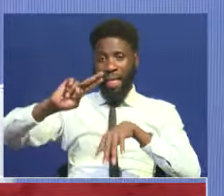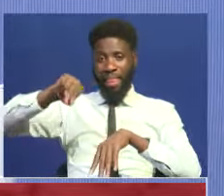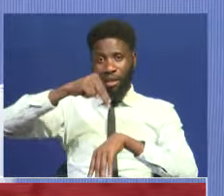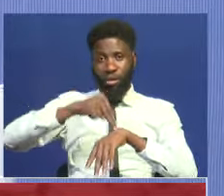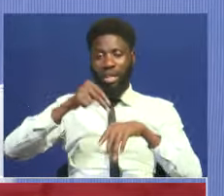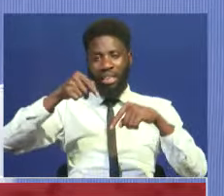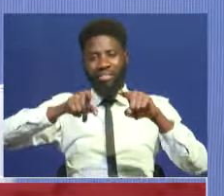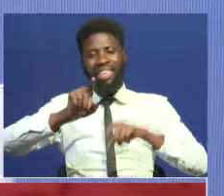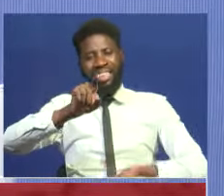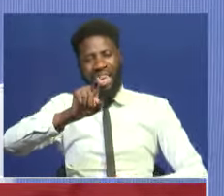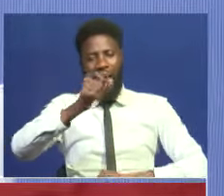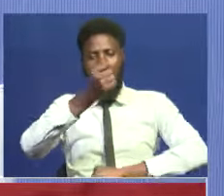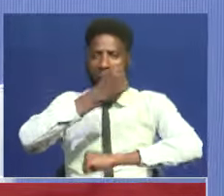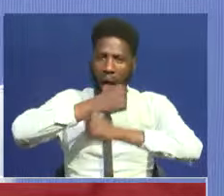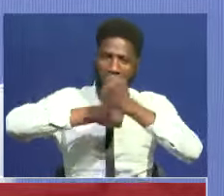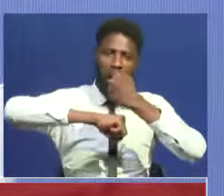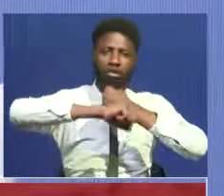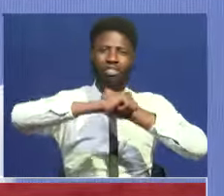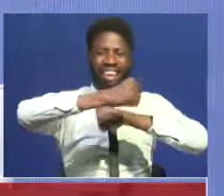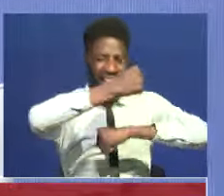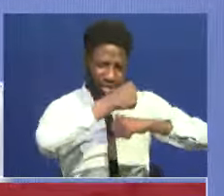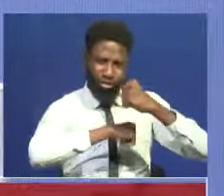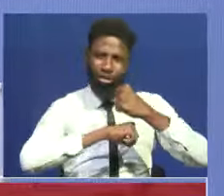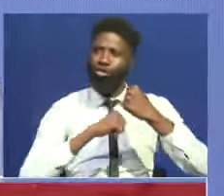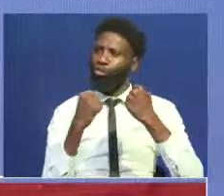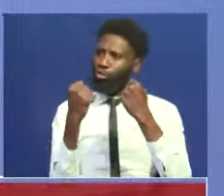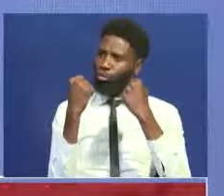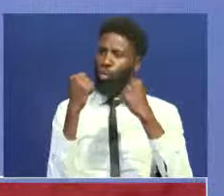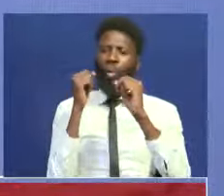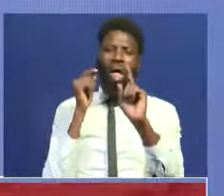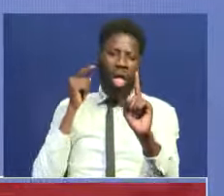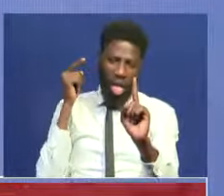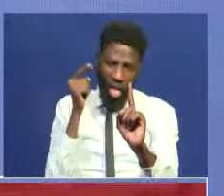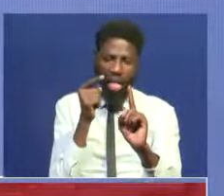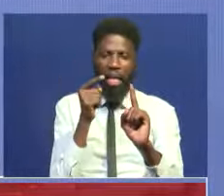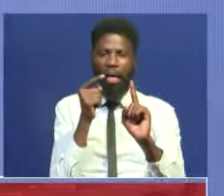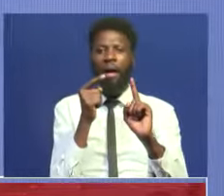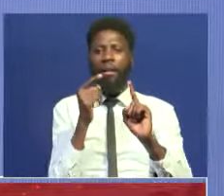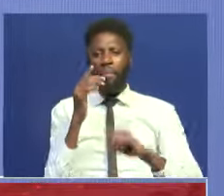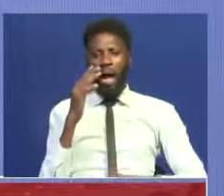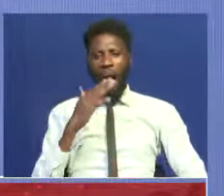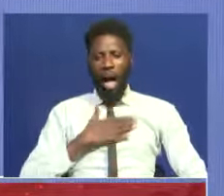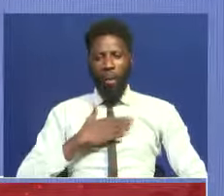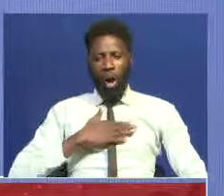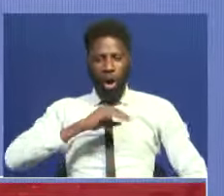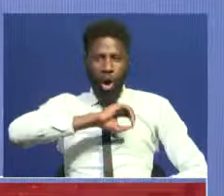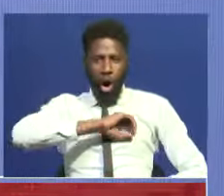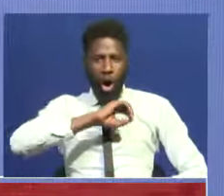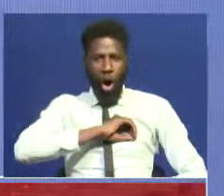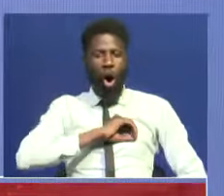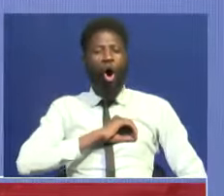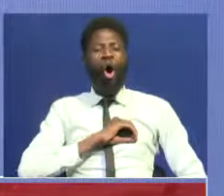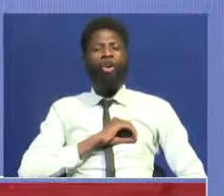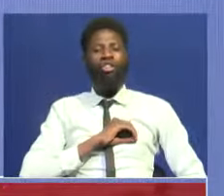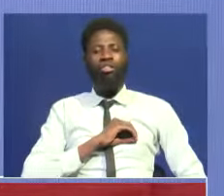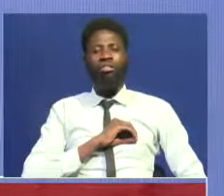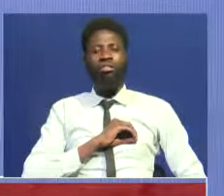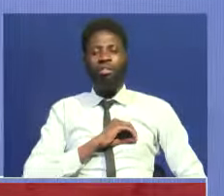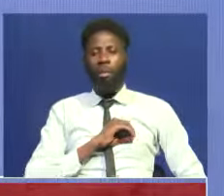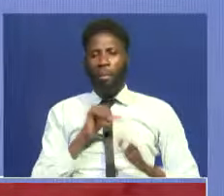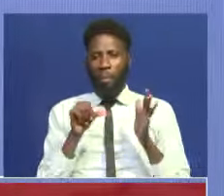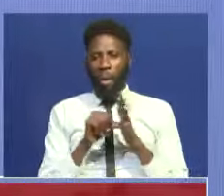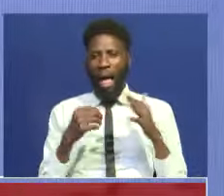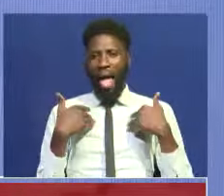and decisive steps in implementing homegrown solutions to our health security challenges. As regards